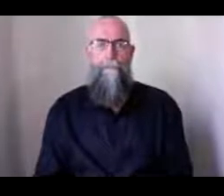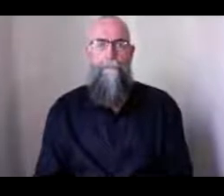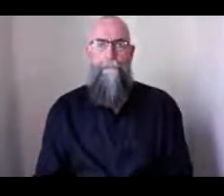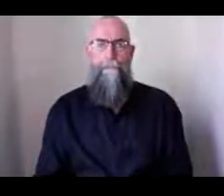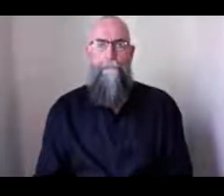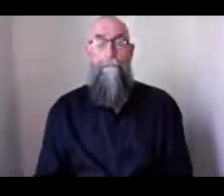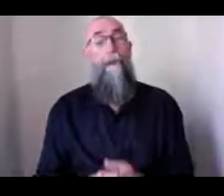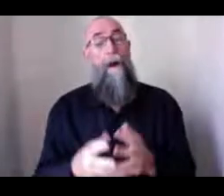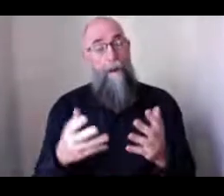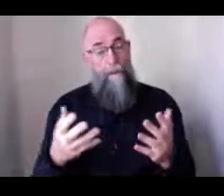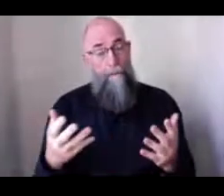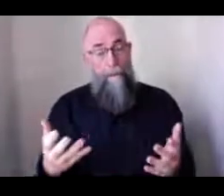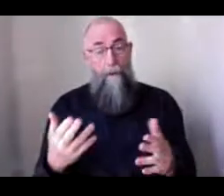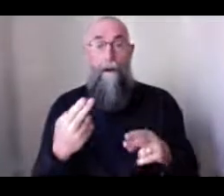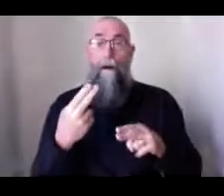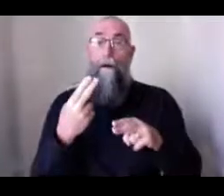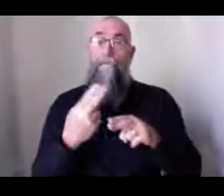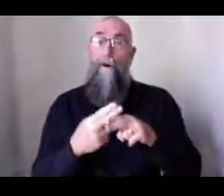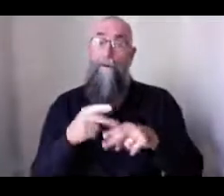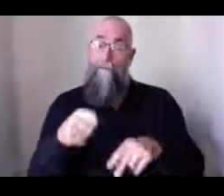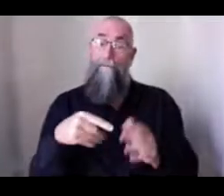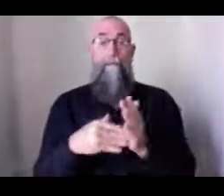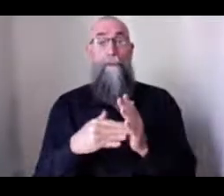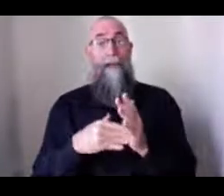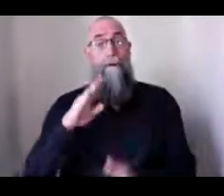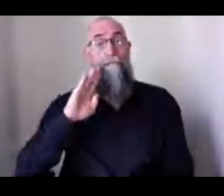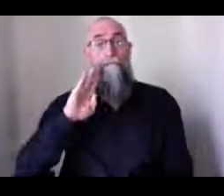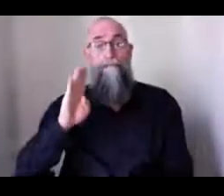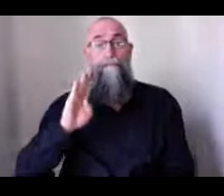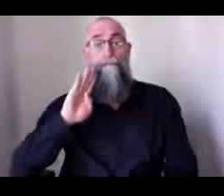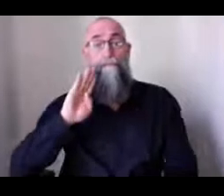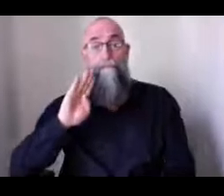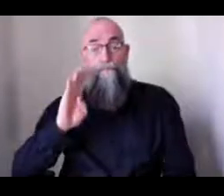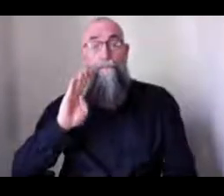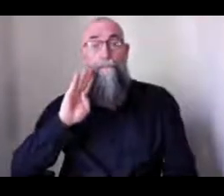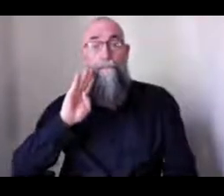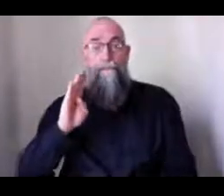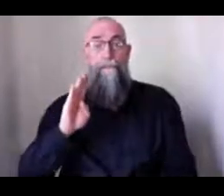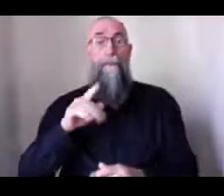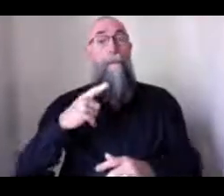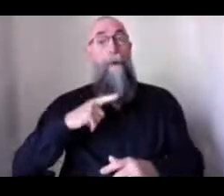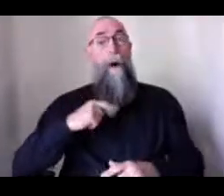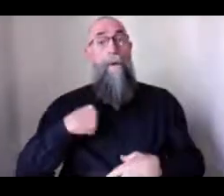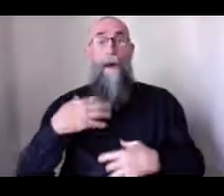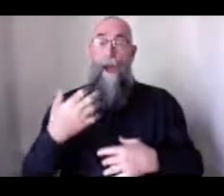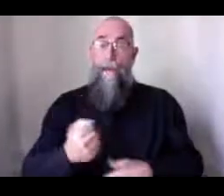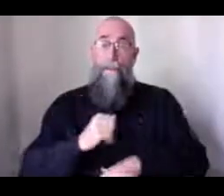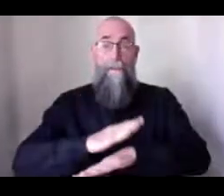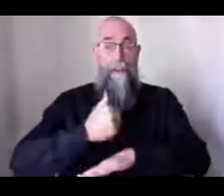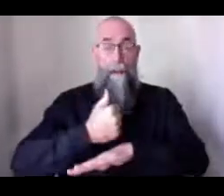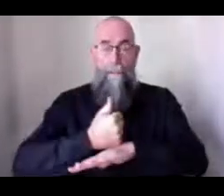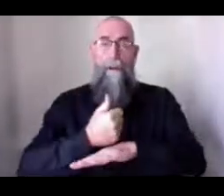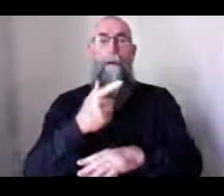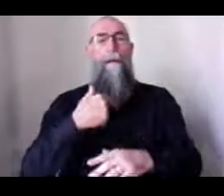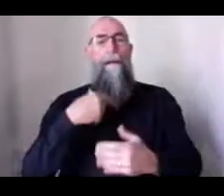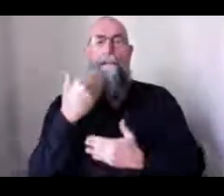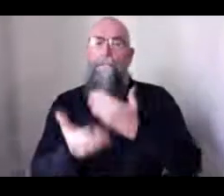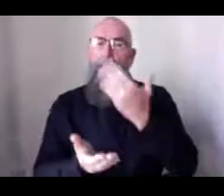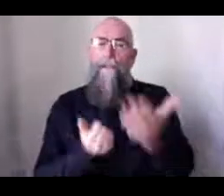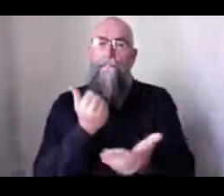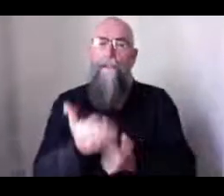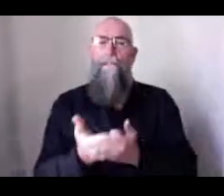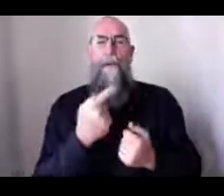So the purpose of these webinars really is to sort of give you a whole heap of information about the funding rounds that have just opened.